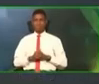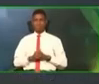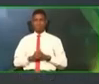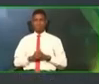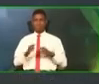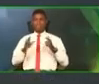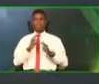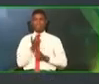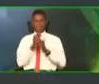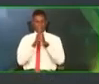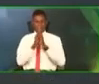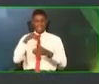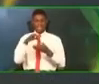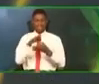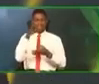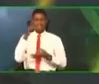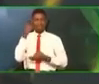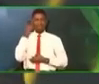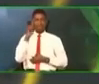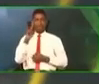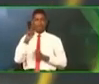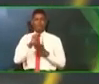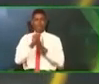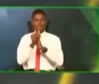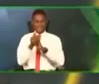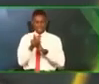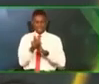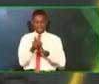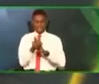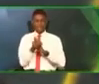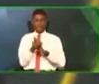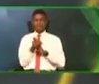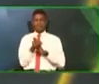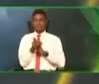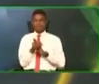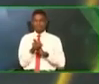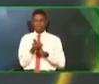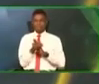Let's pray in the spirit for 1 minute. Shabalako sabrande gebelekosia.